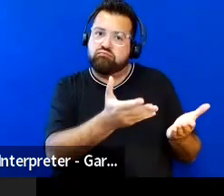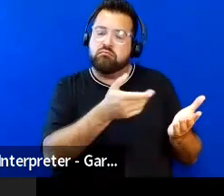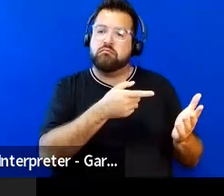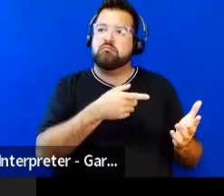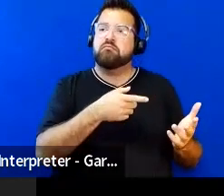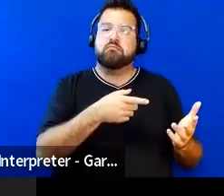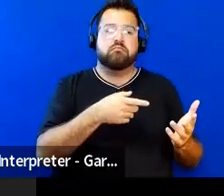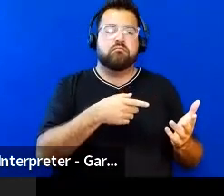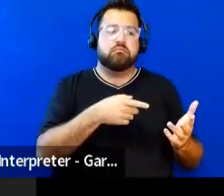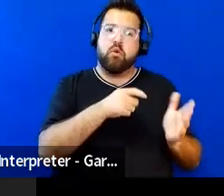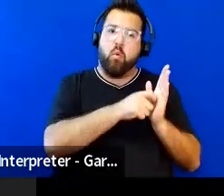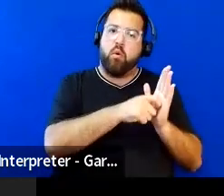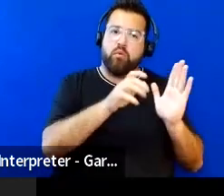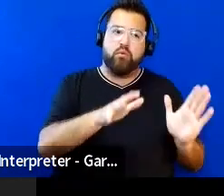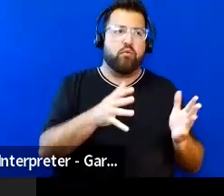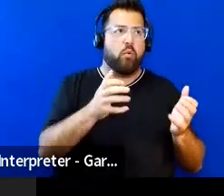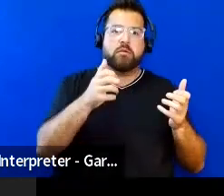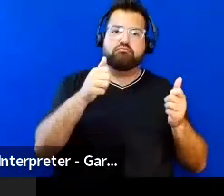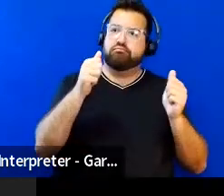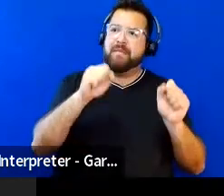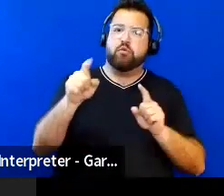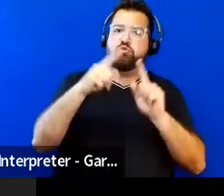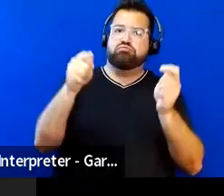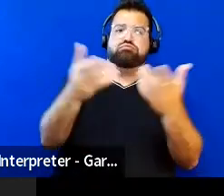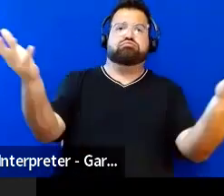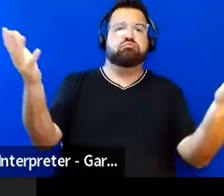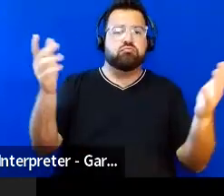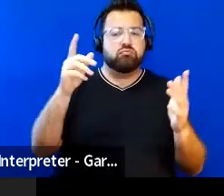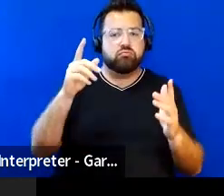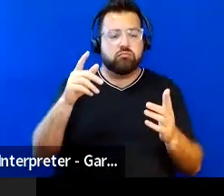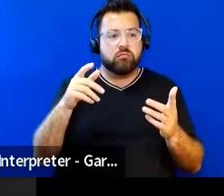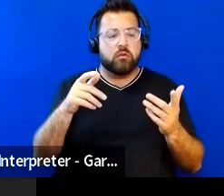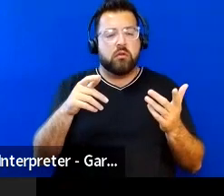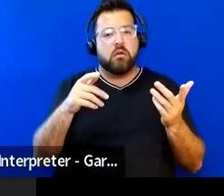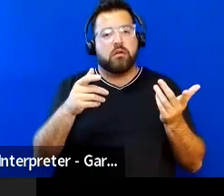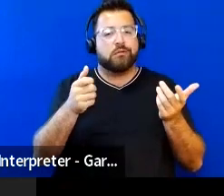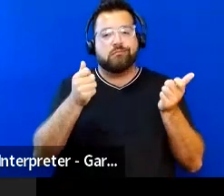give it to others. There are a number of different